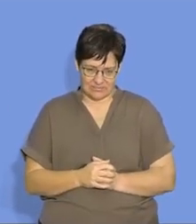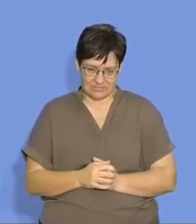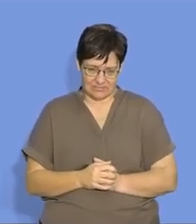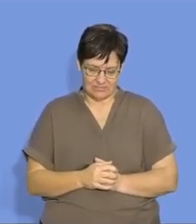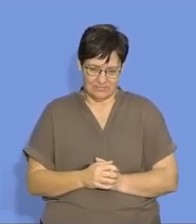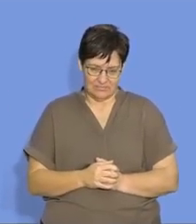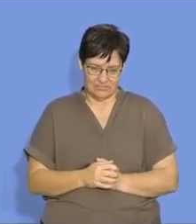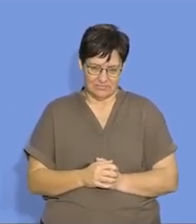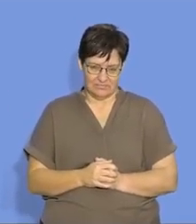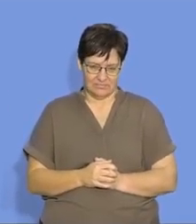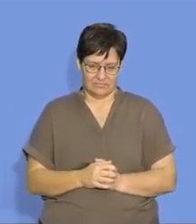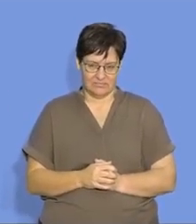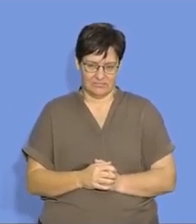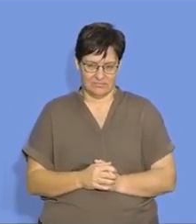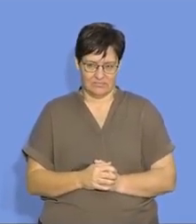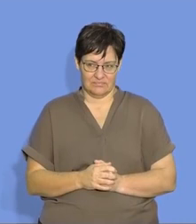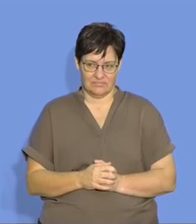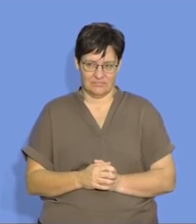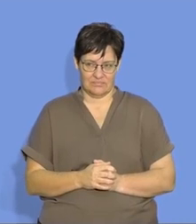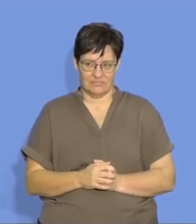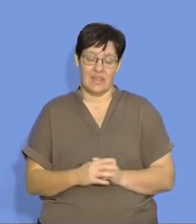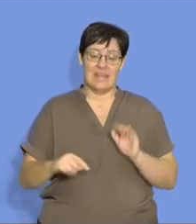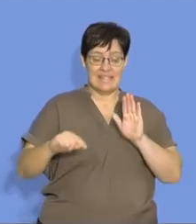reaction can take place so much faster.